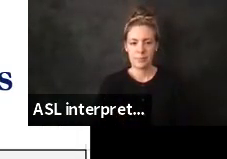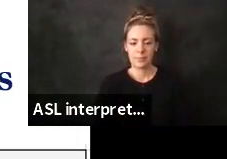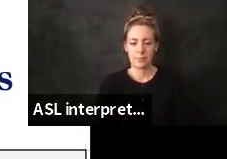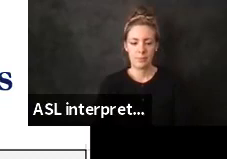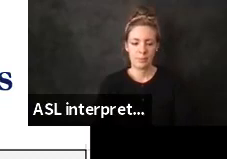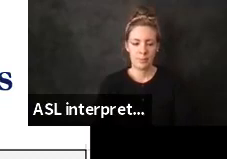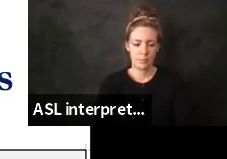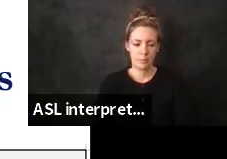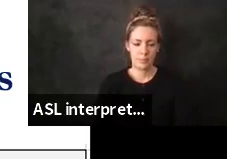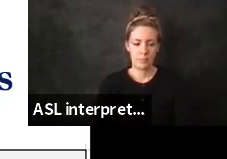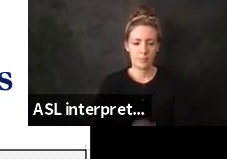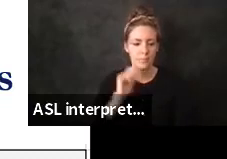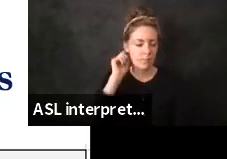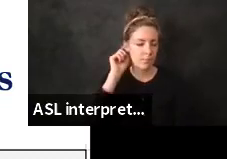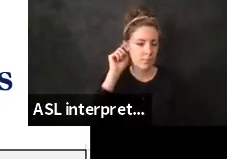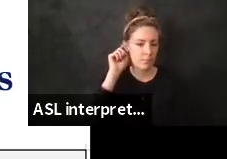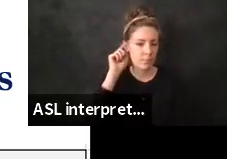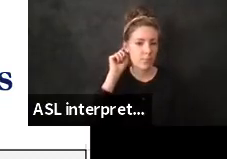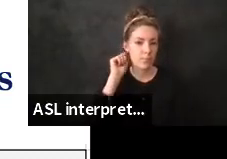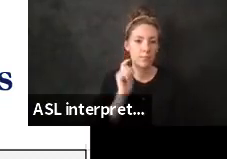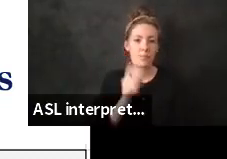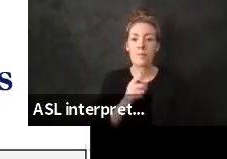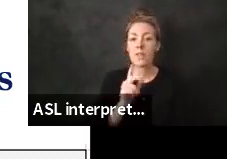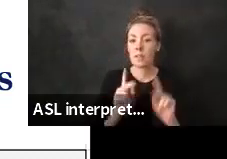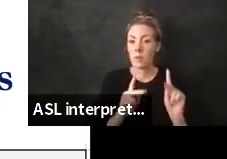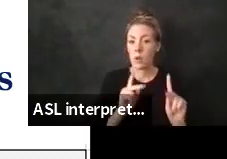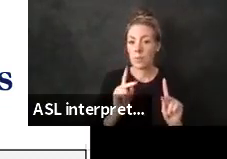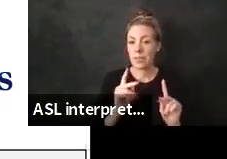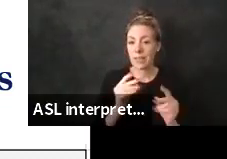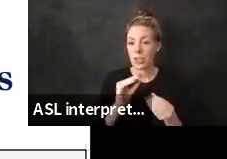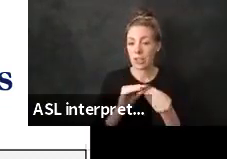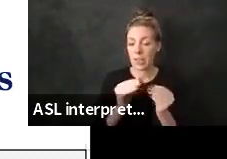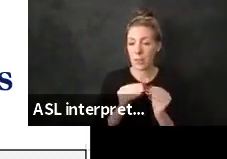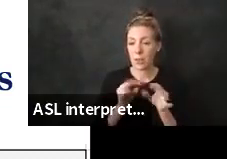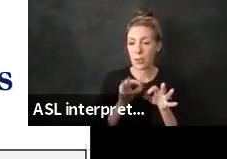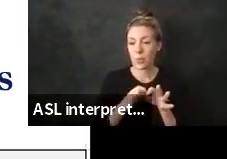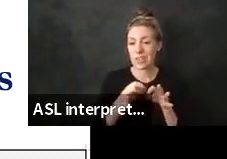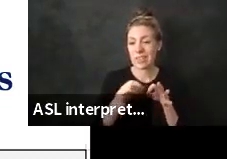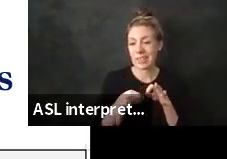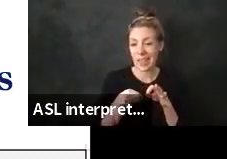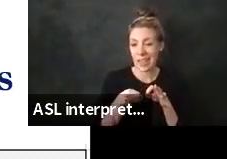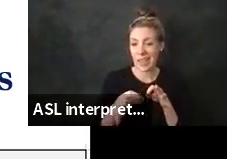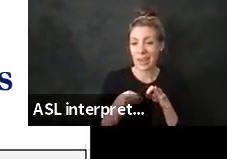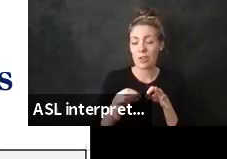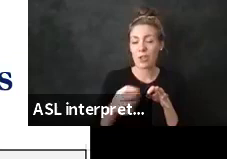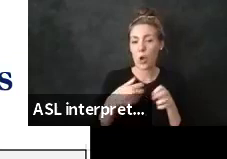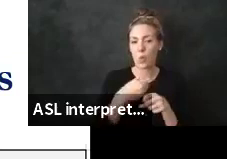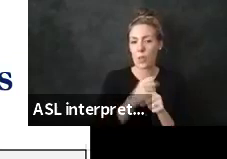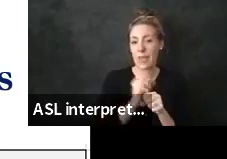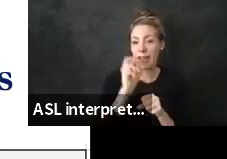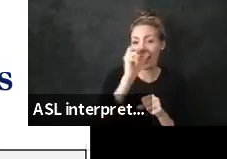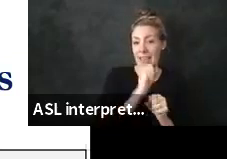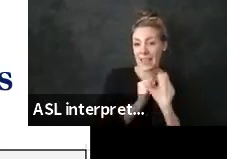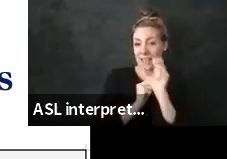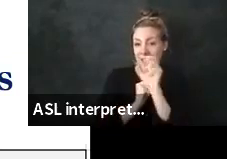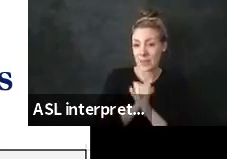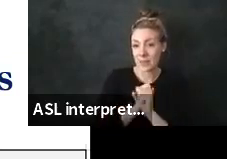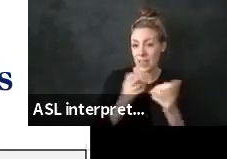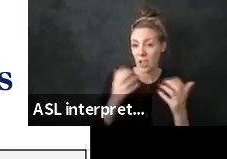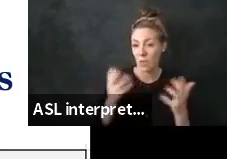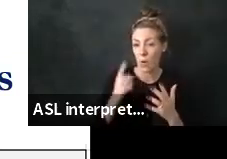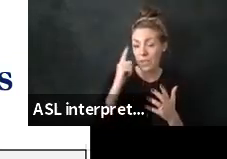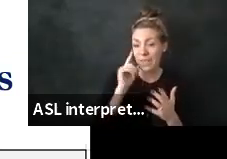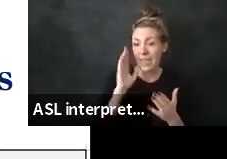Because the population data was delayed, we did produce some estimates of what we think the population data will